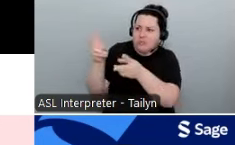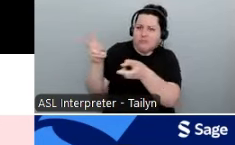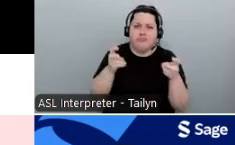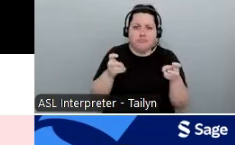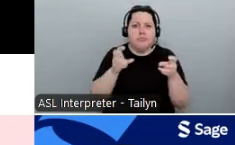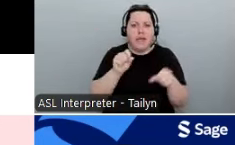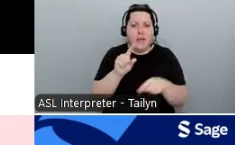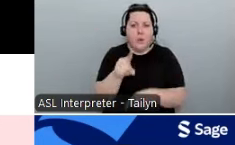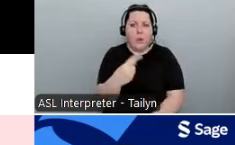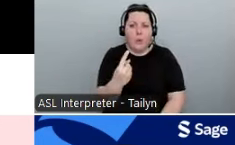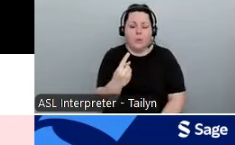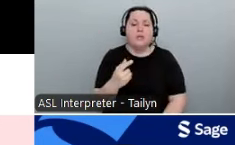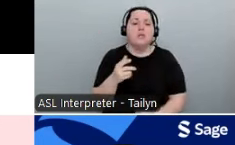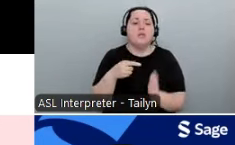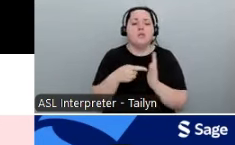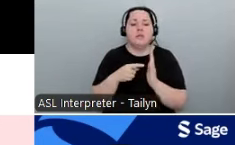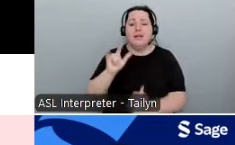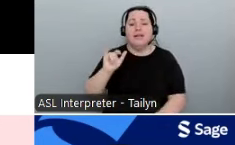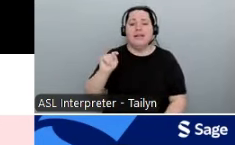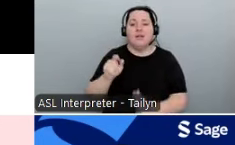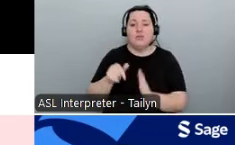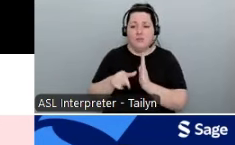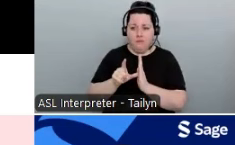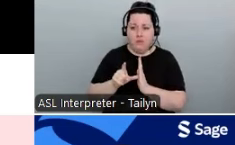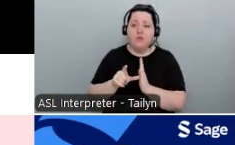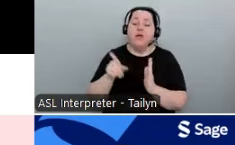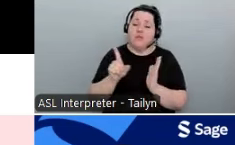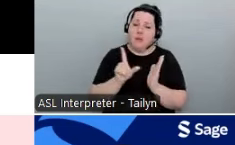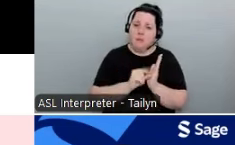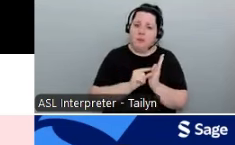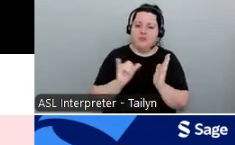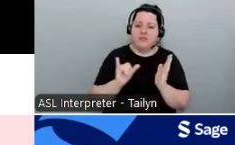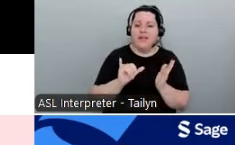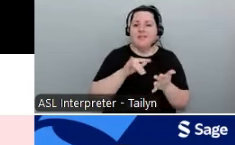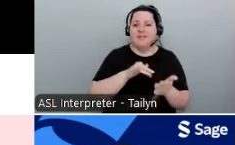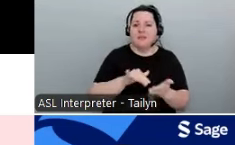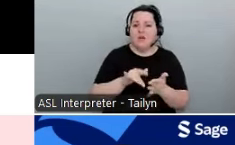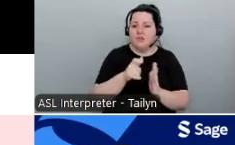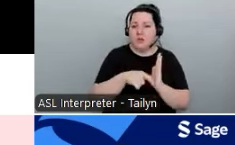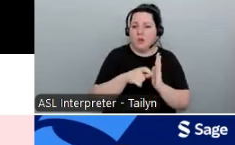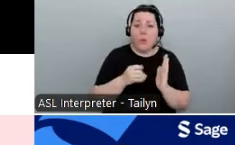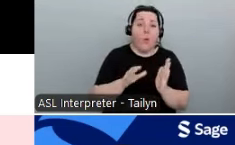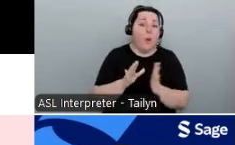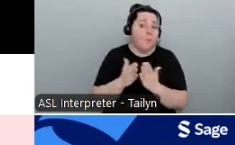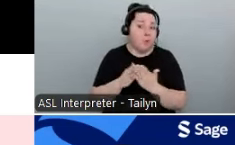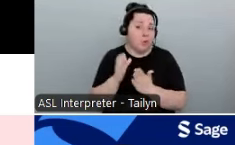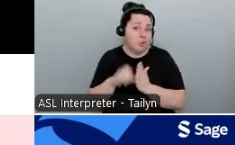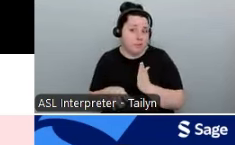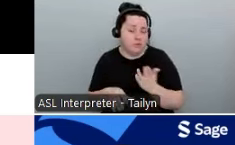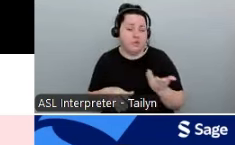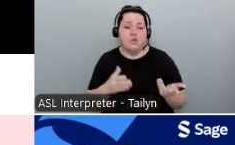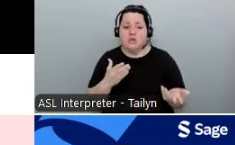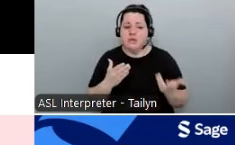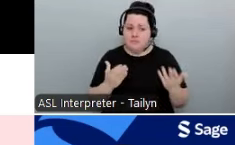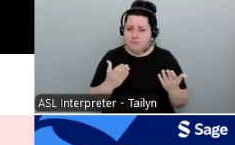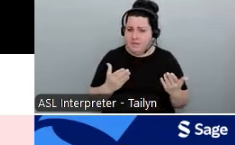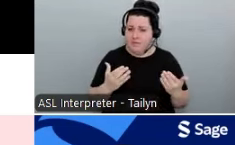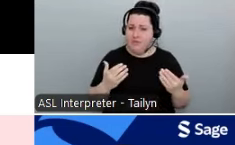instance, literature reviews are published as scholarly articles or book chapters. Maybe you have a